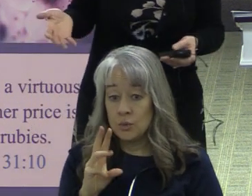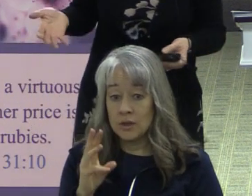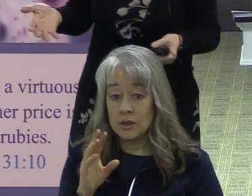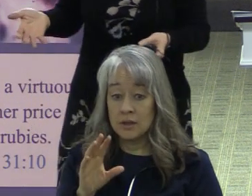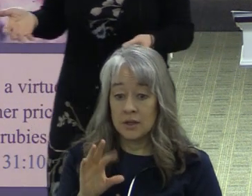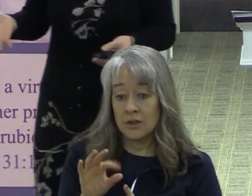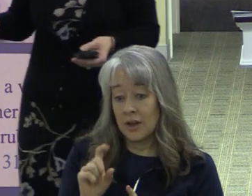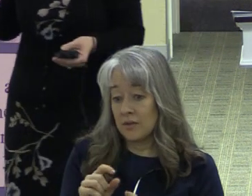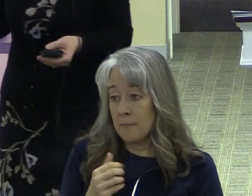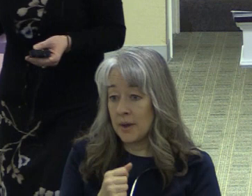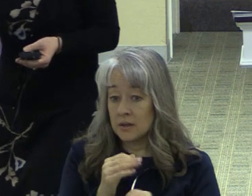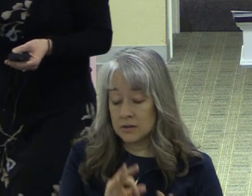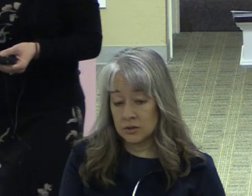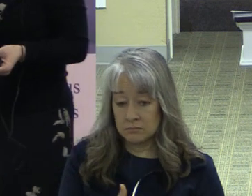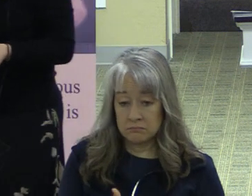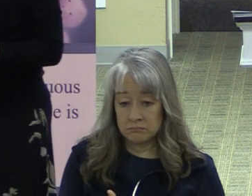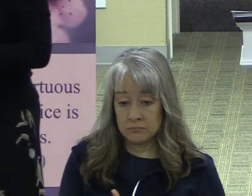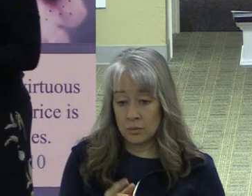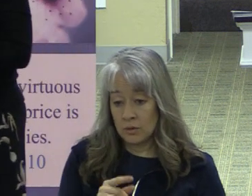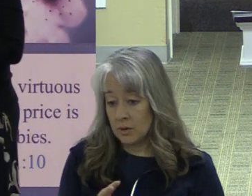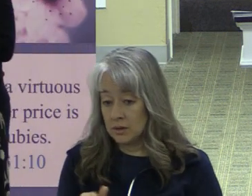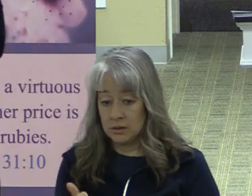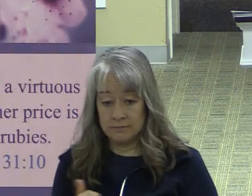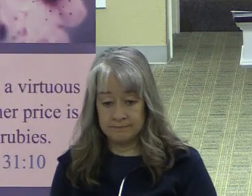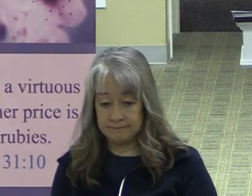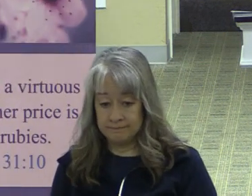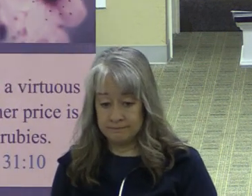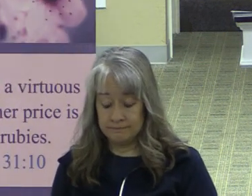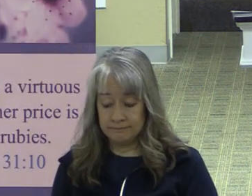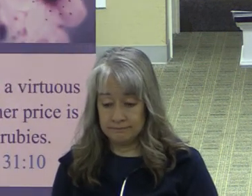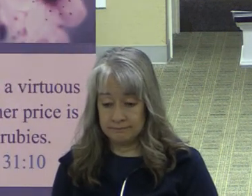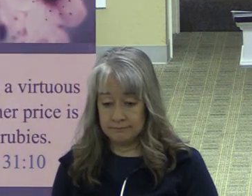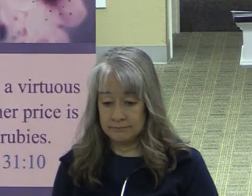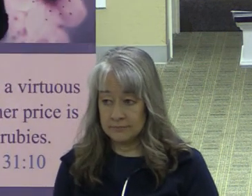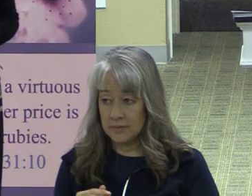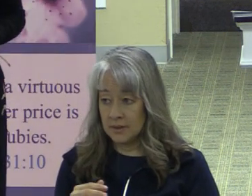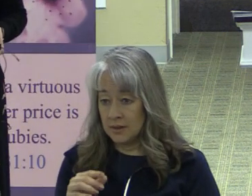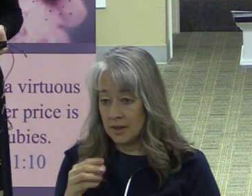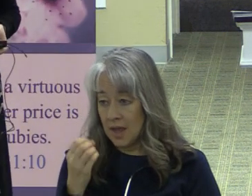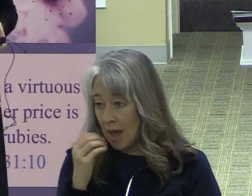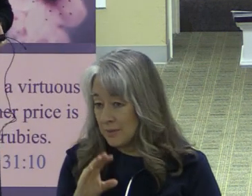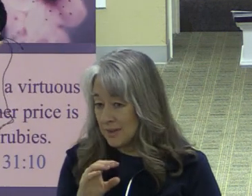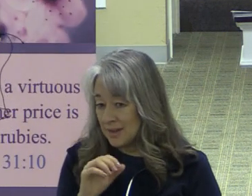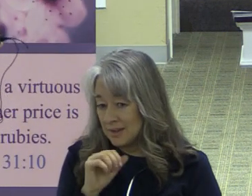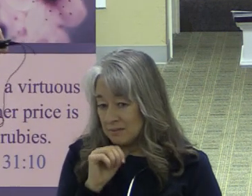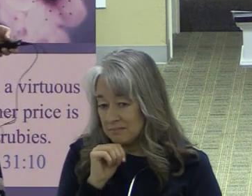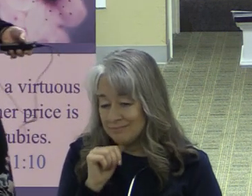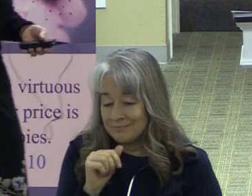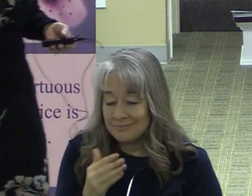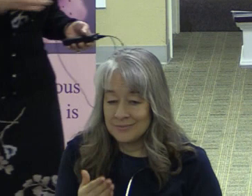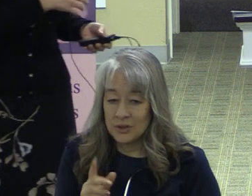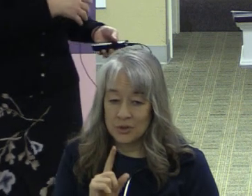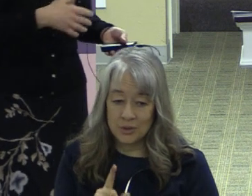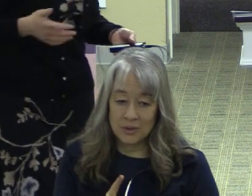either have to make a decision one way or the other." You know, apathy isn't really a thing. You're either